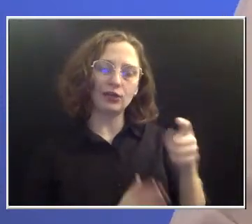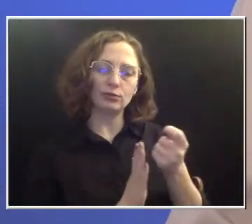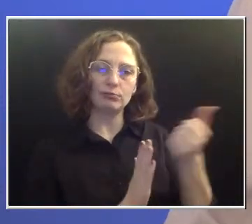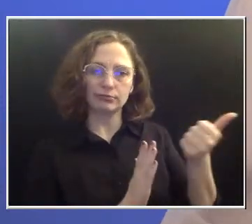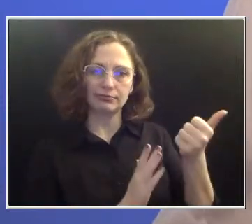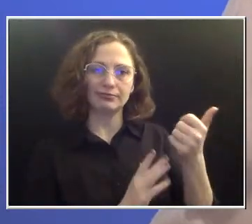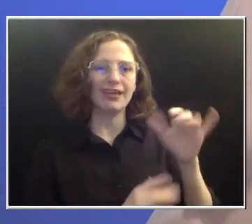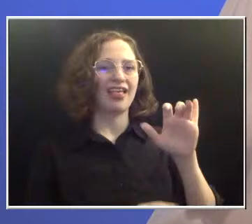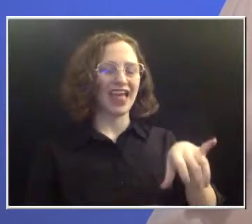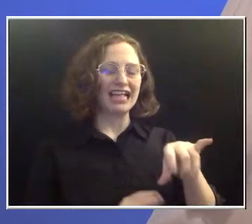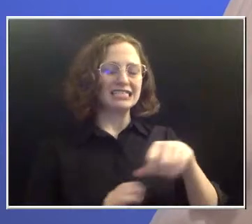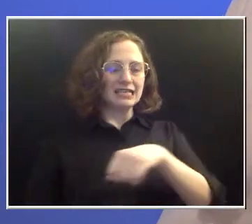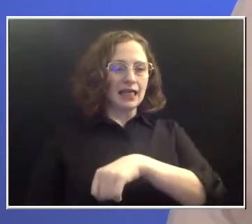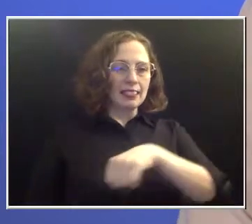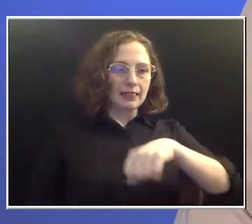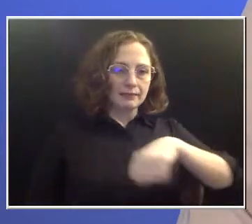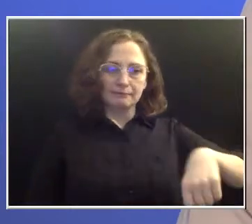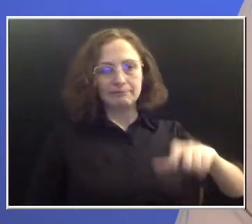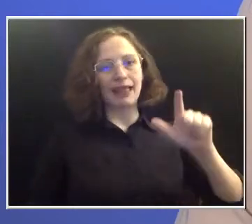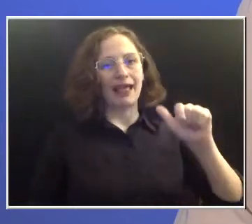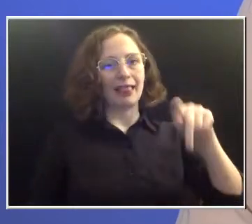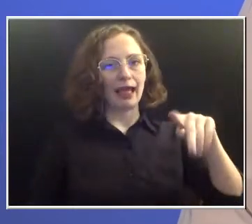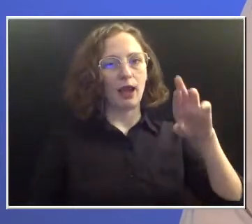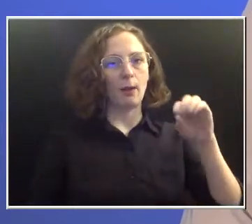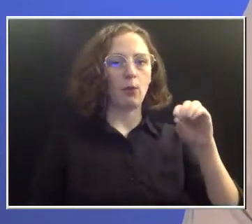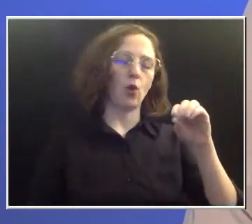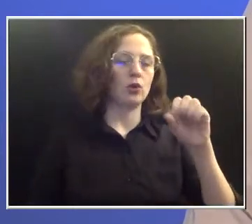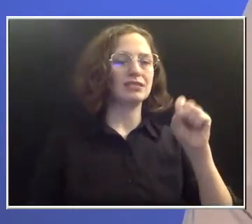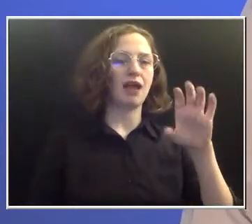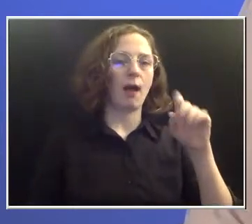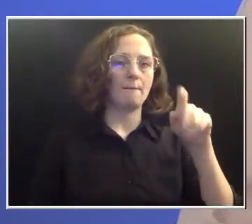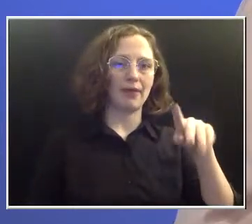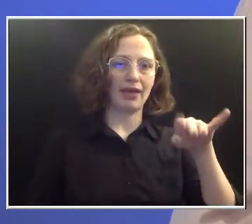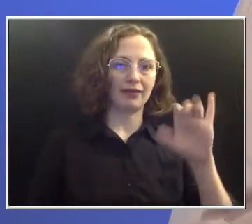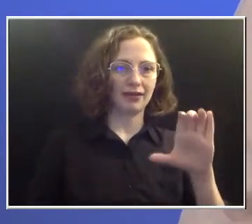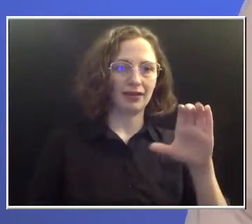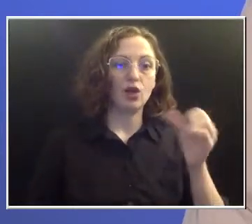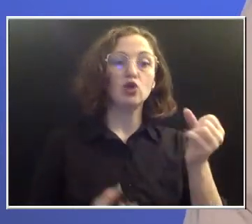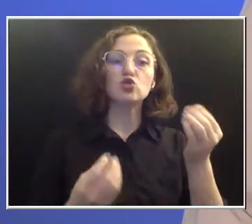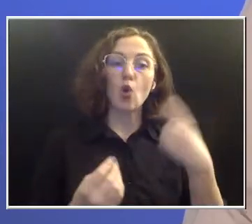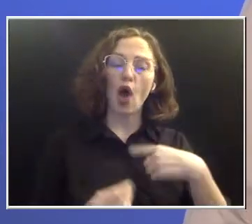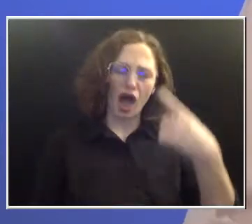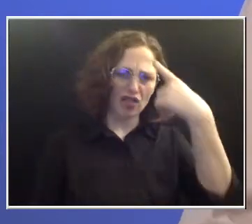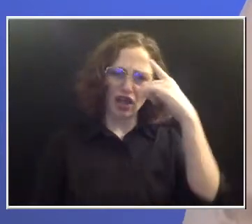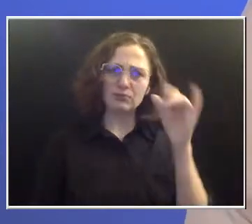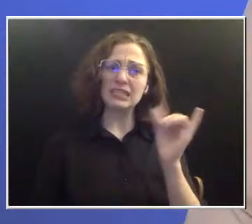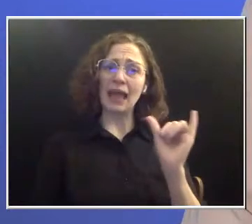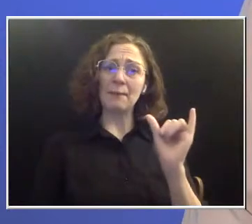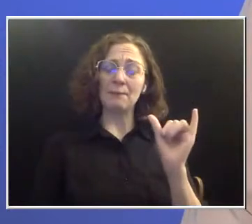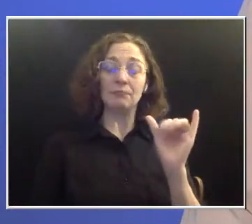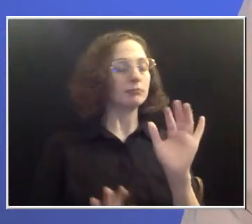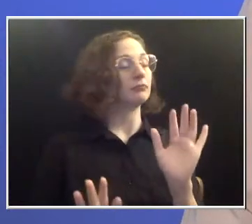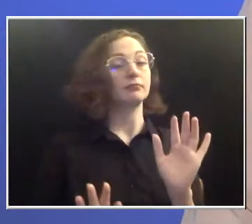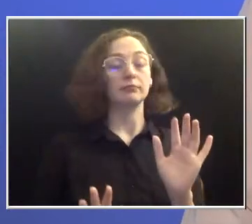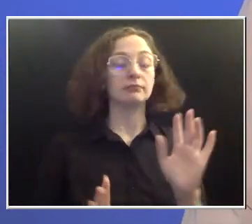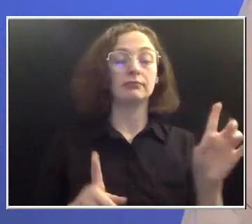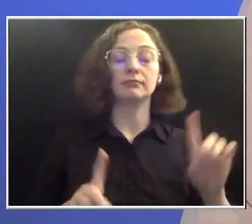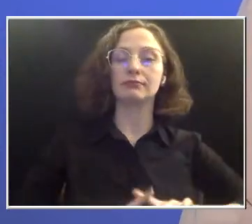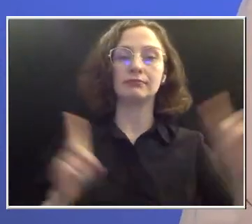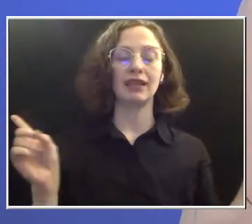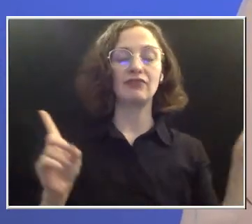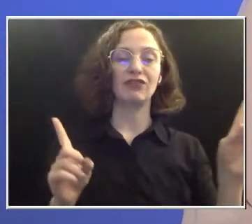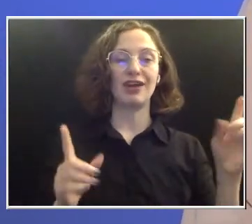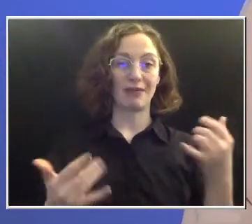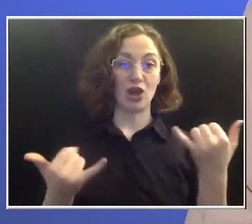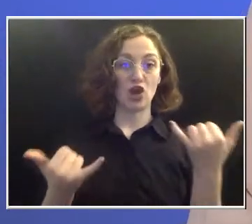category. Unfortunately, this was not the same type of surgery. So my incision is about a foot a foot long. It goes from my pant line